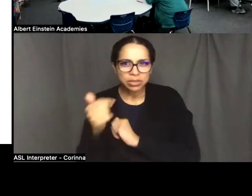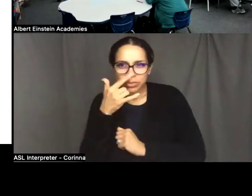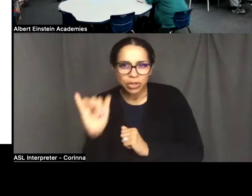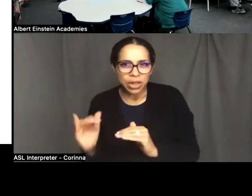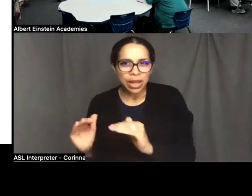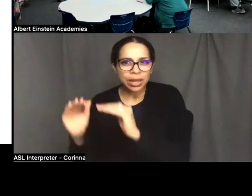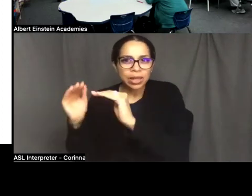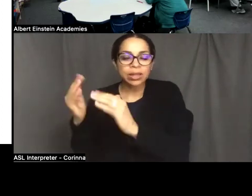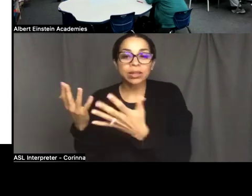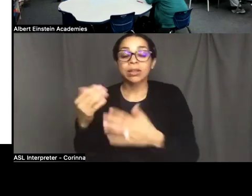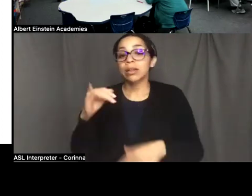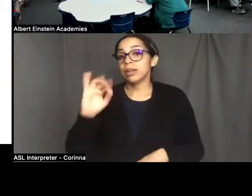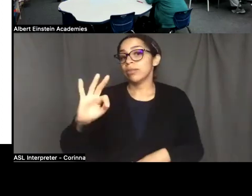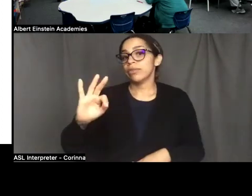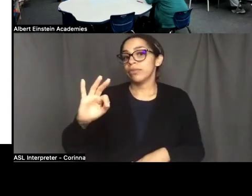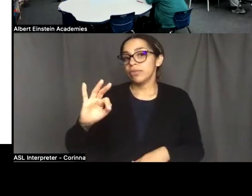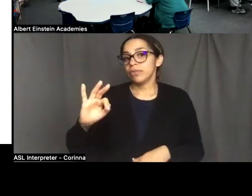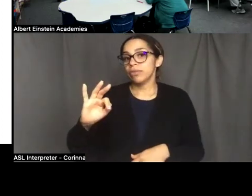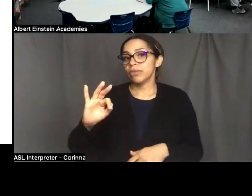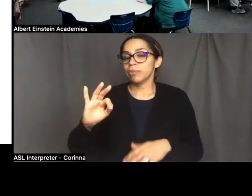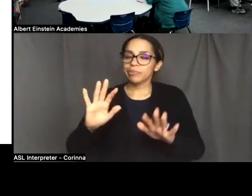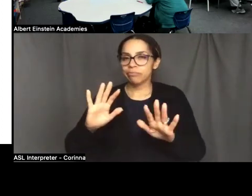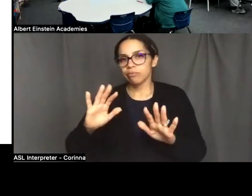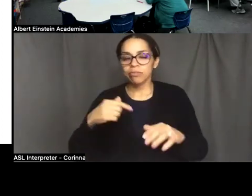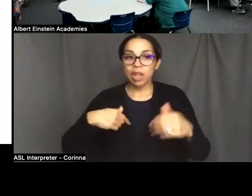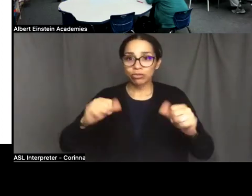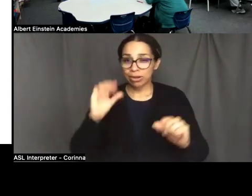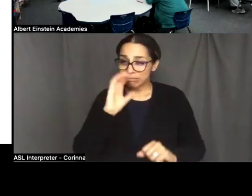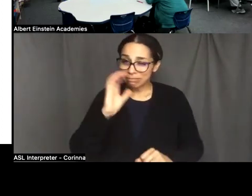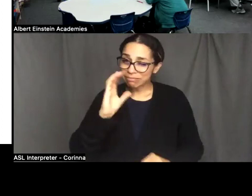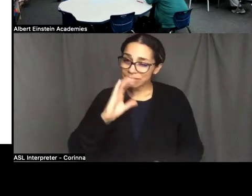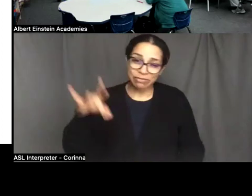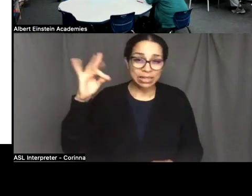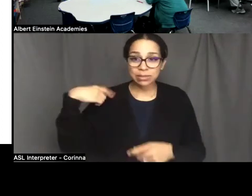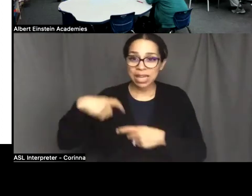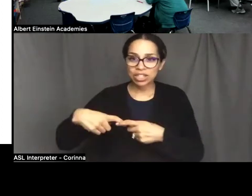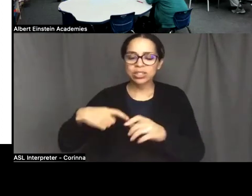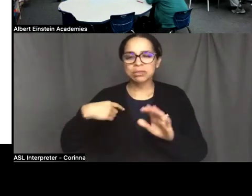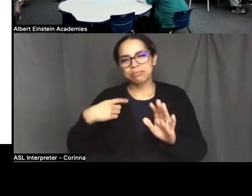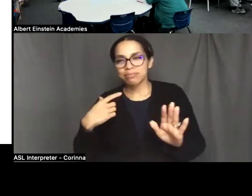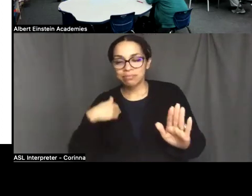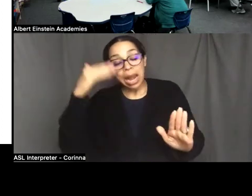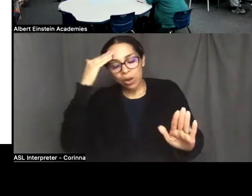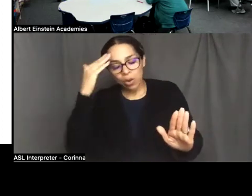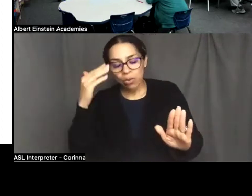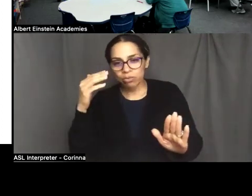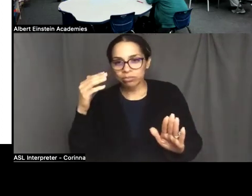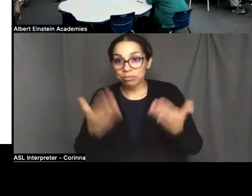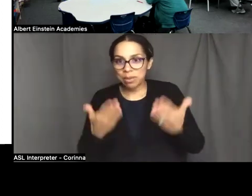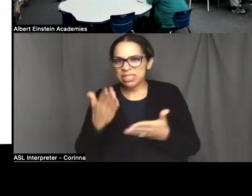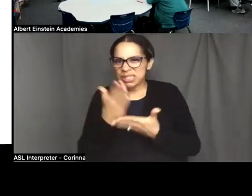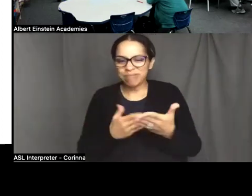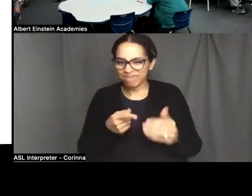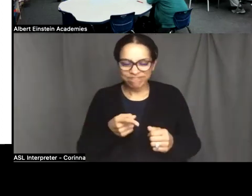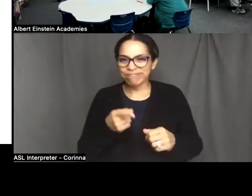these in here, because I tried to find Spanish ones for all of them, but I know I didn't find all of them. So if there's ones in here that